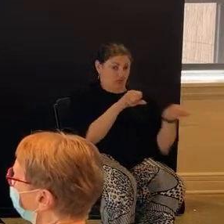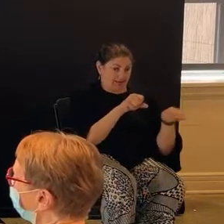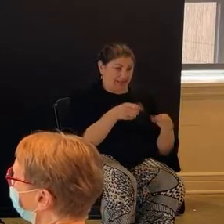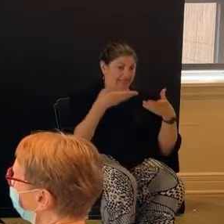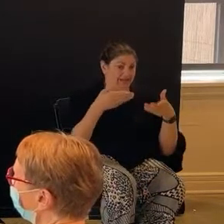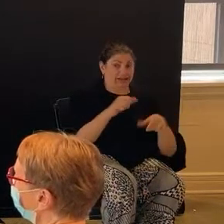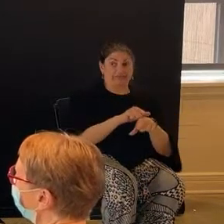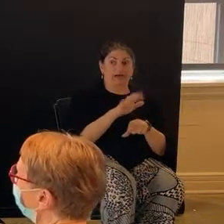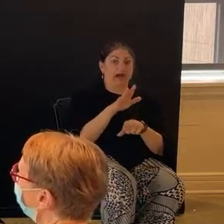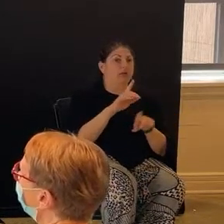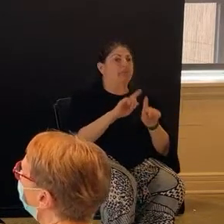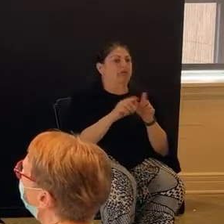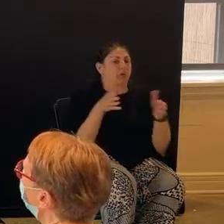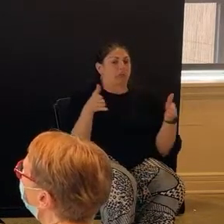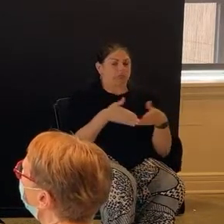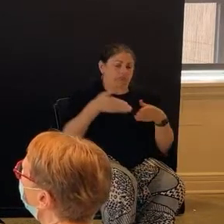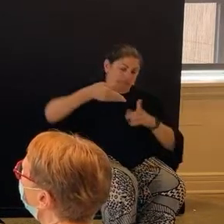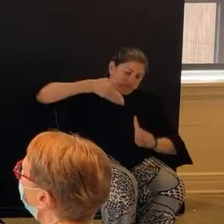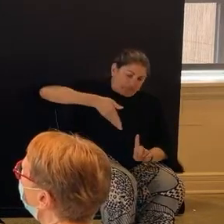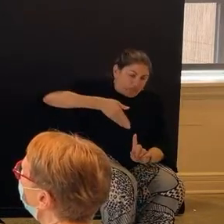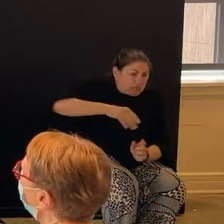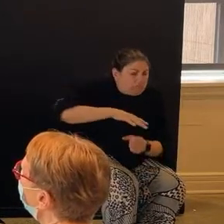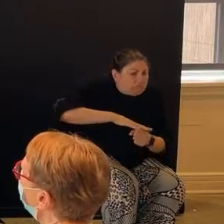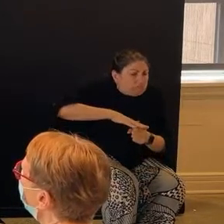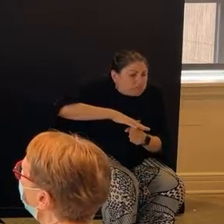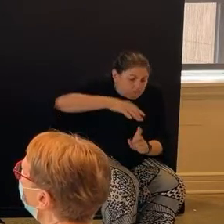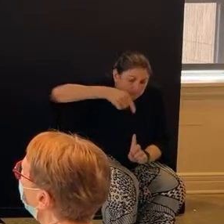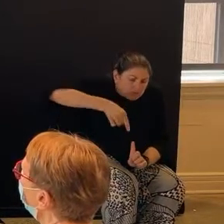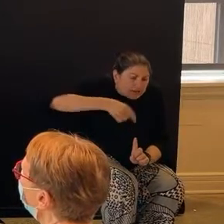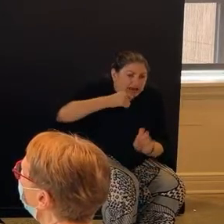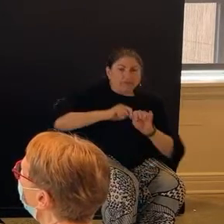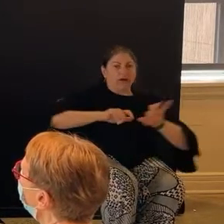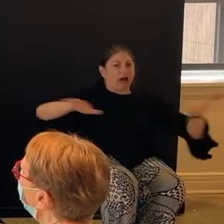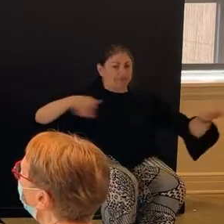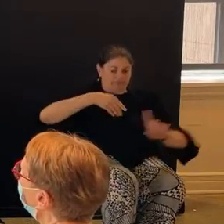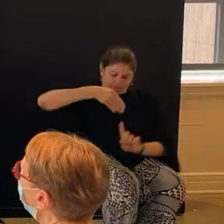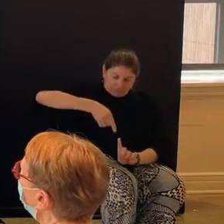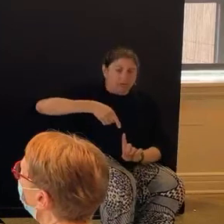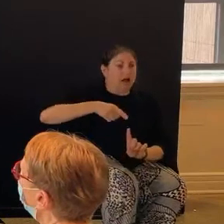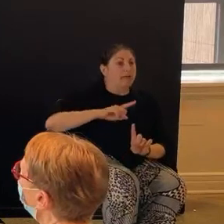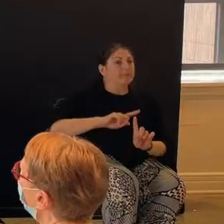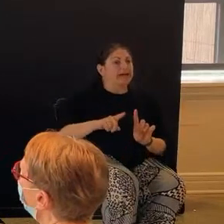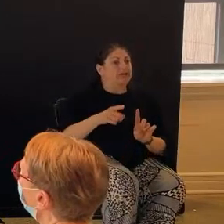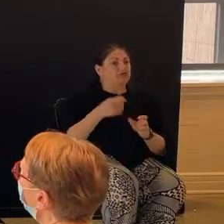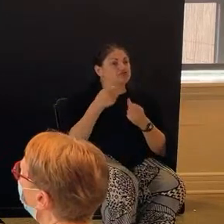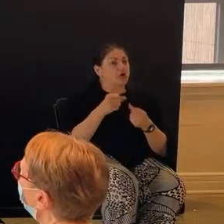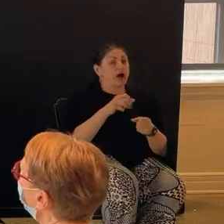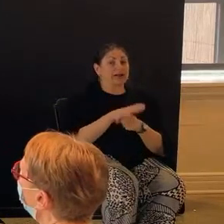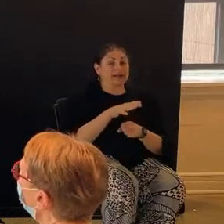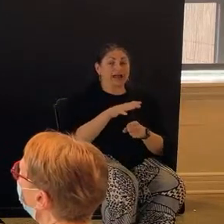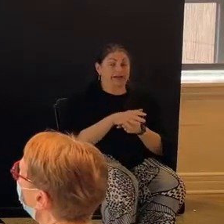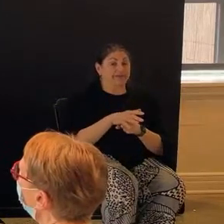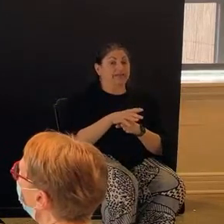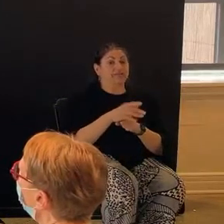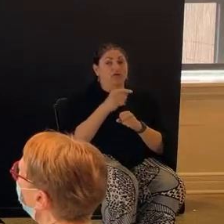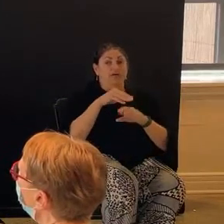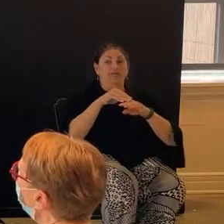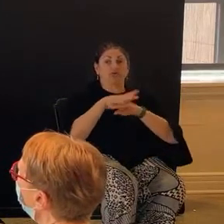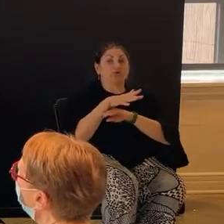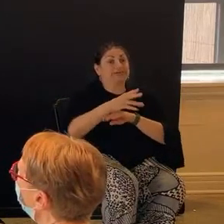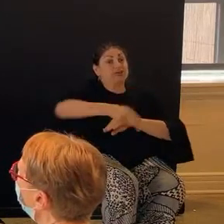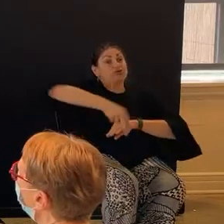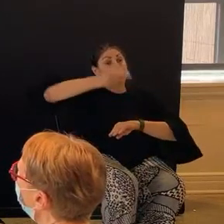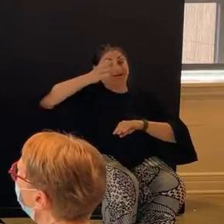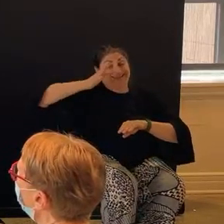but it was localized. And it was strong enough to completely loosen the north flank. So there was a huge landslide. And then there was a